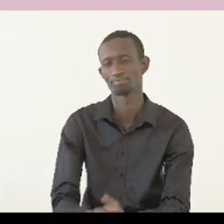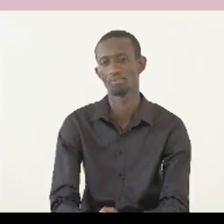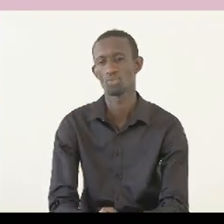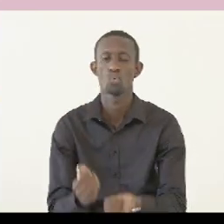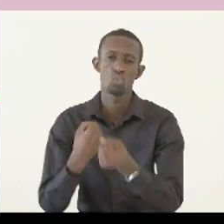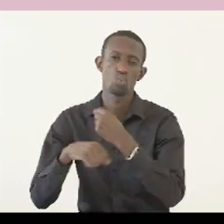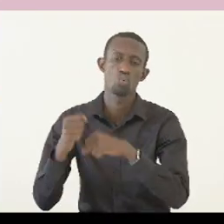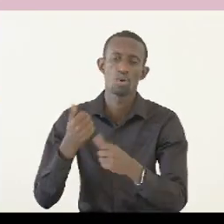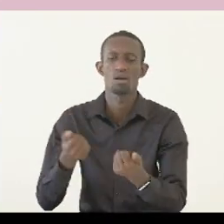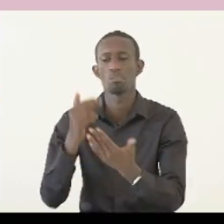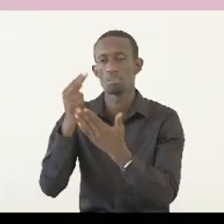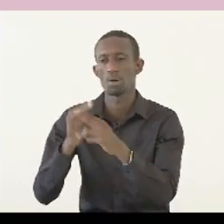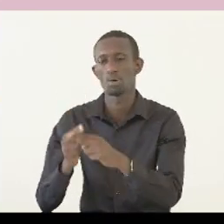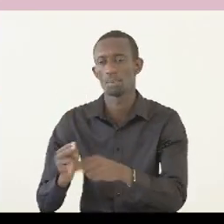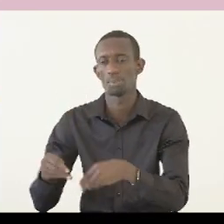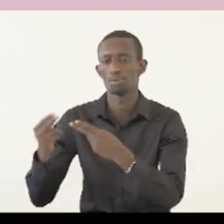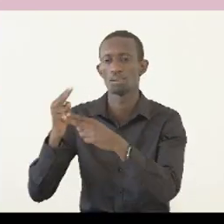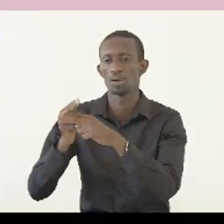them out, write their names